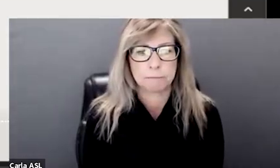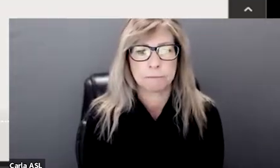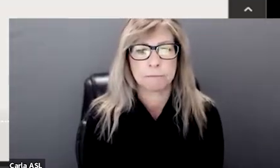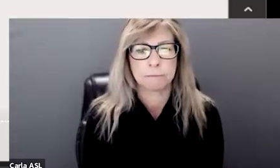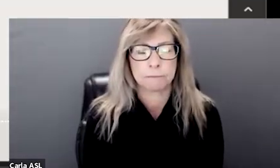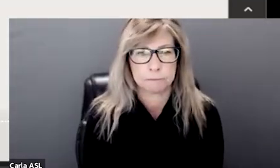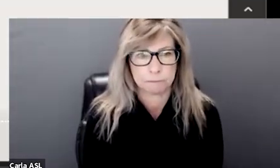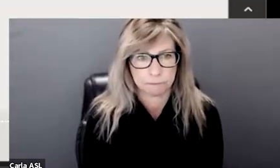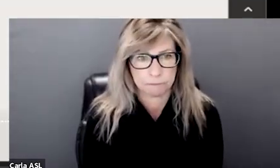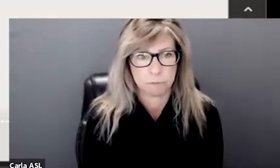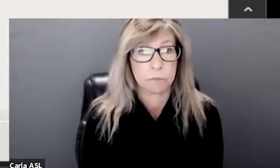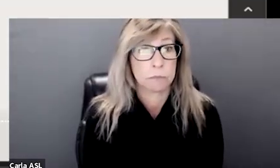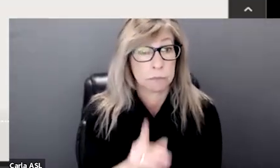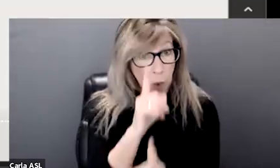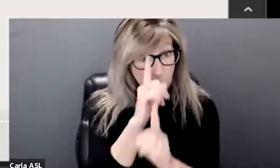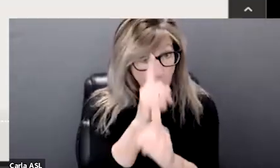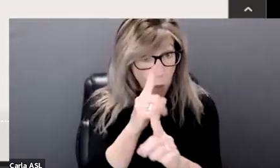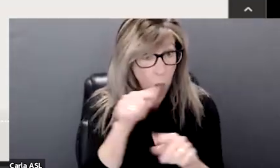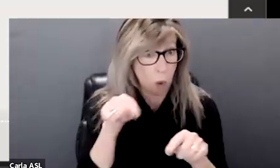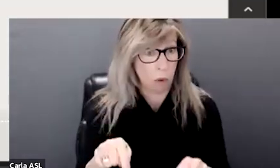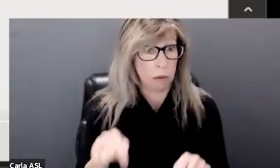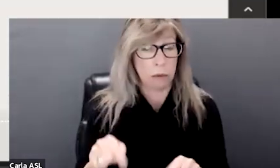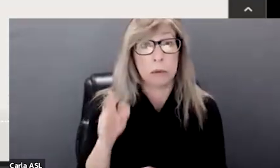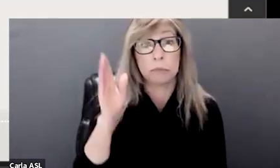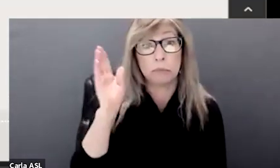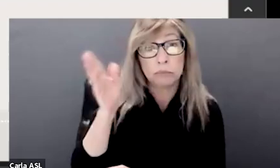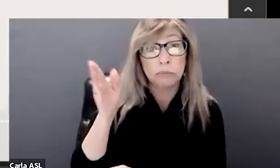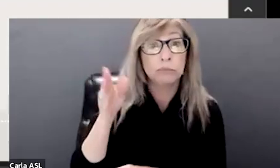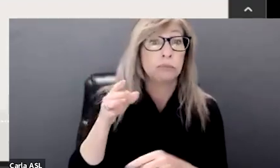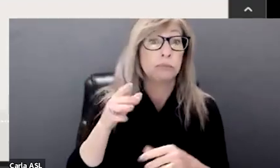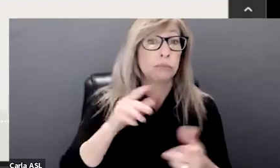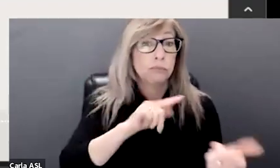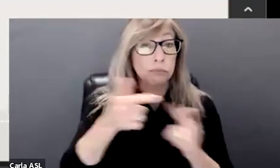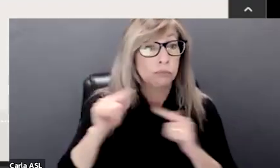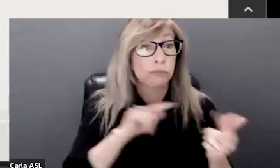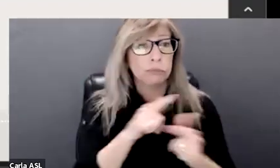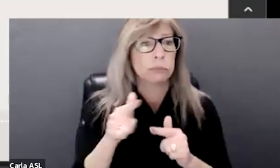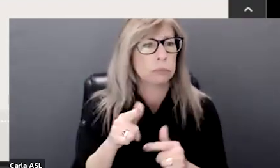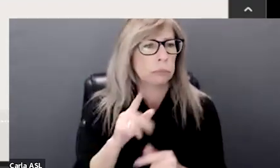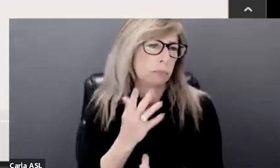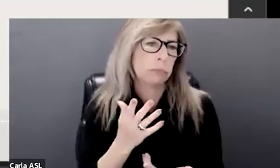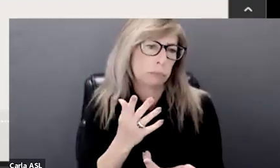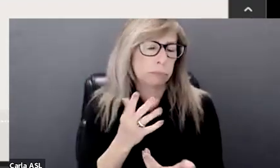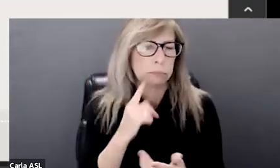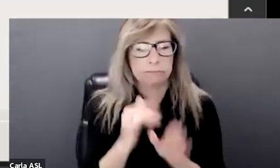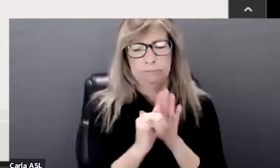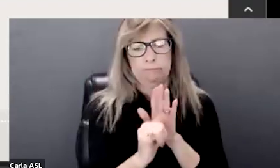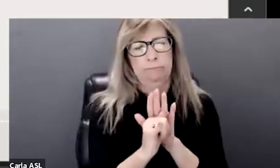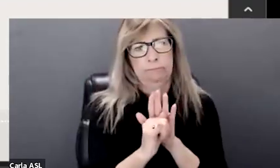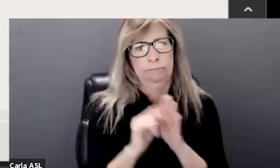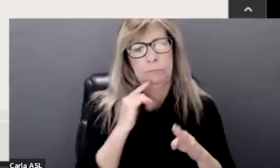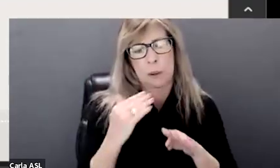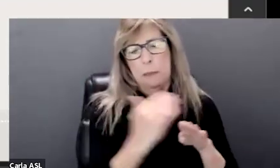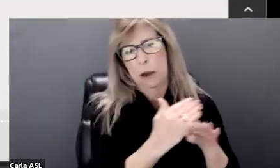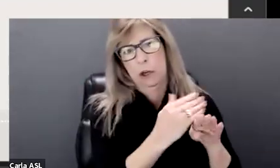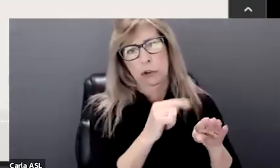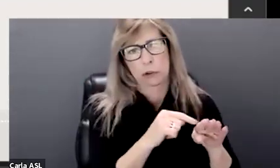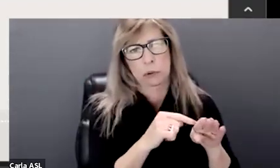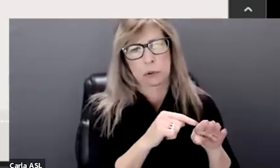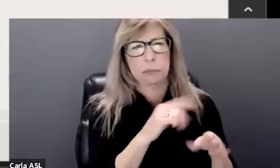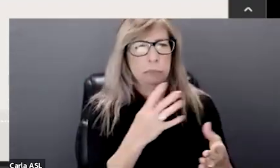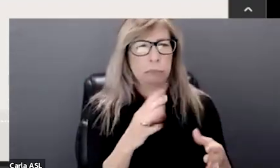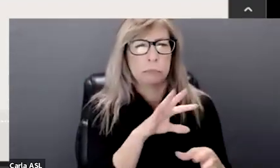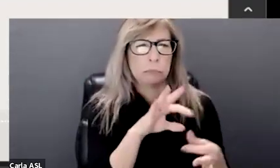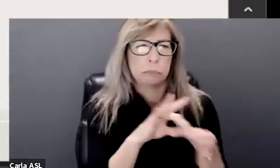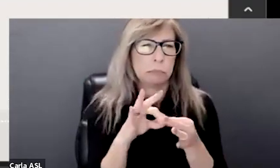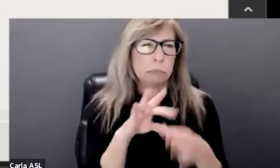session is for us by the end of this to be able to identify barriers to inclusive employment, to develop